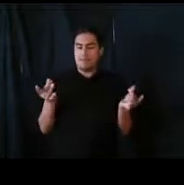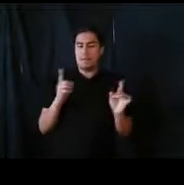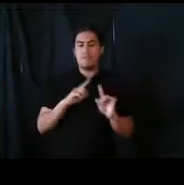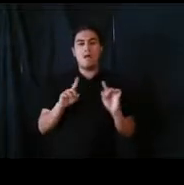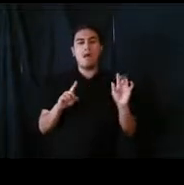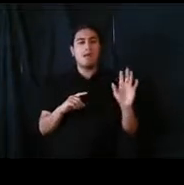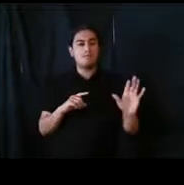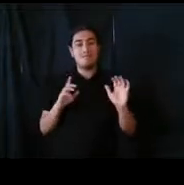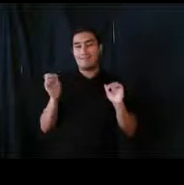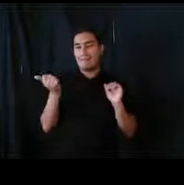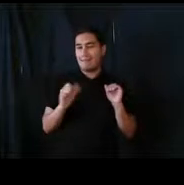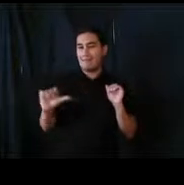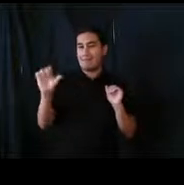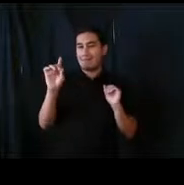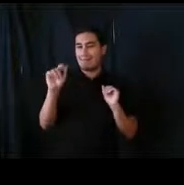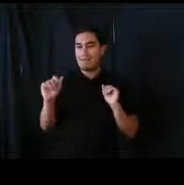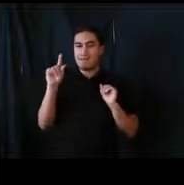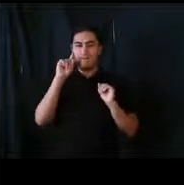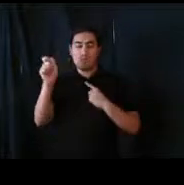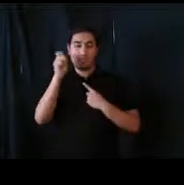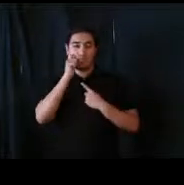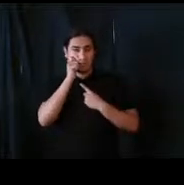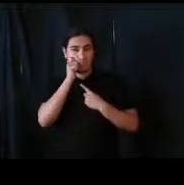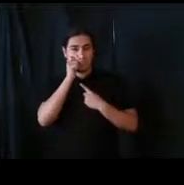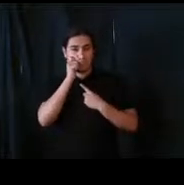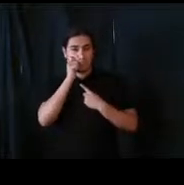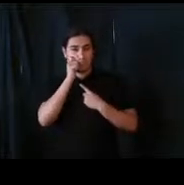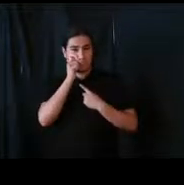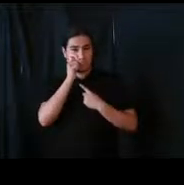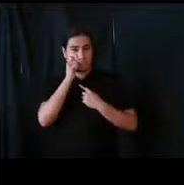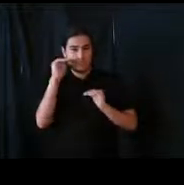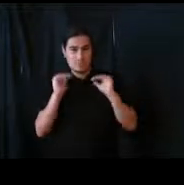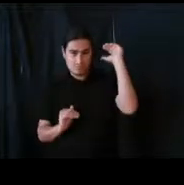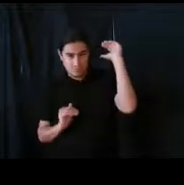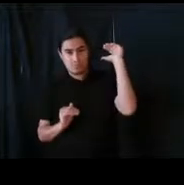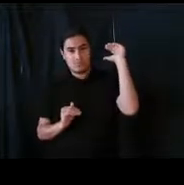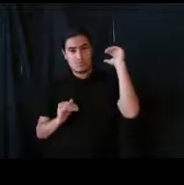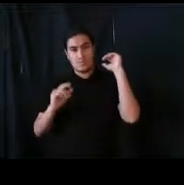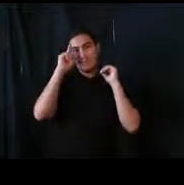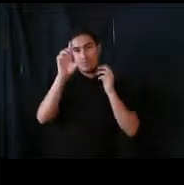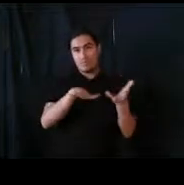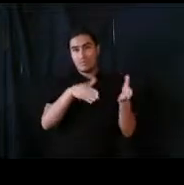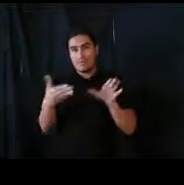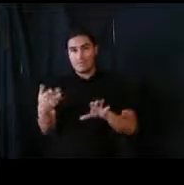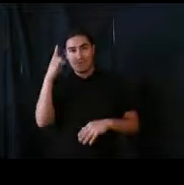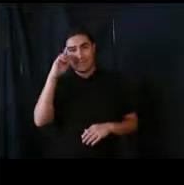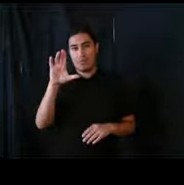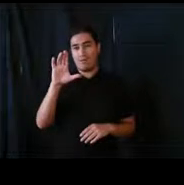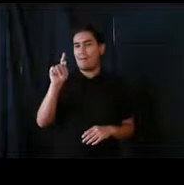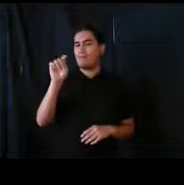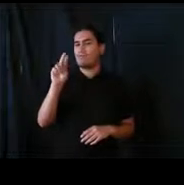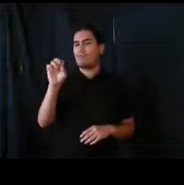um data on racial disparities when it comes to injuries fatalities for caltrans employees